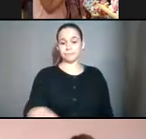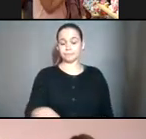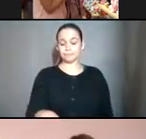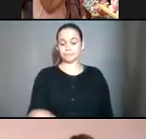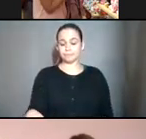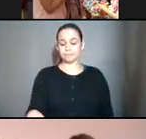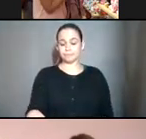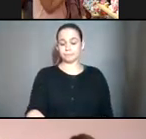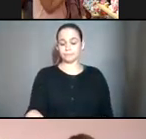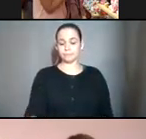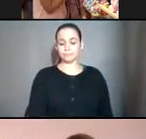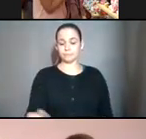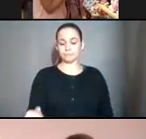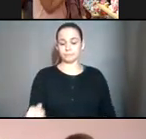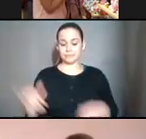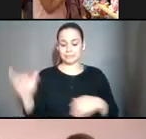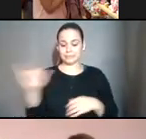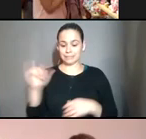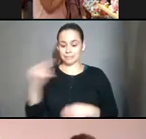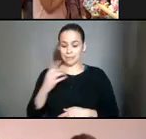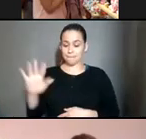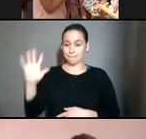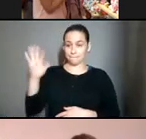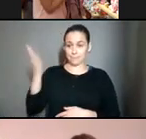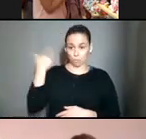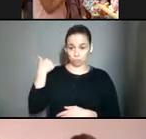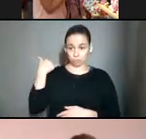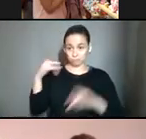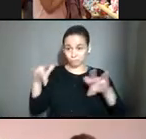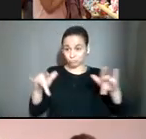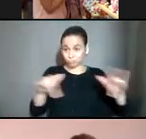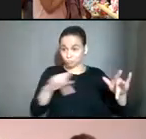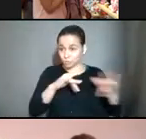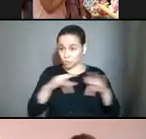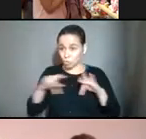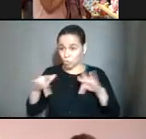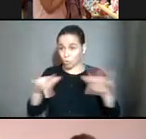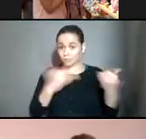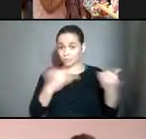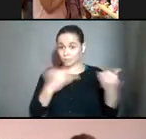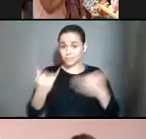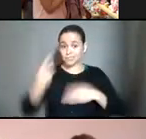mentioned, a recording of today's webinar will be available on our website at